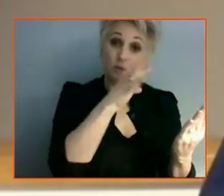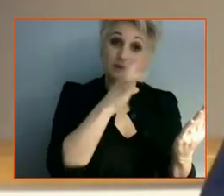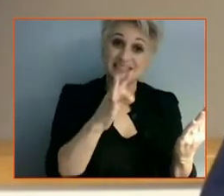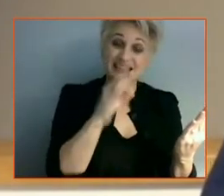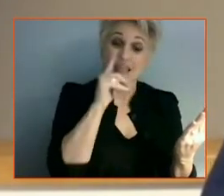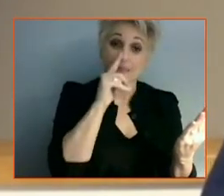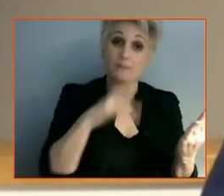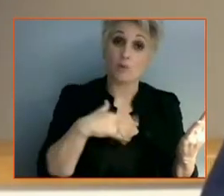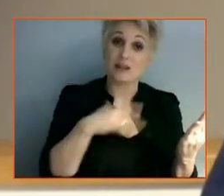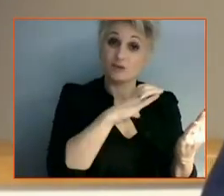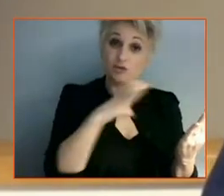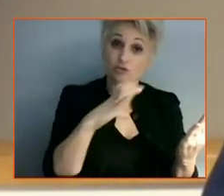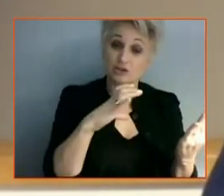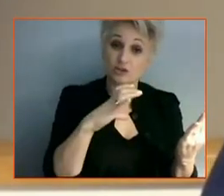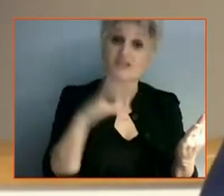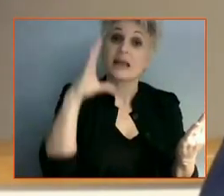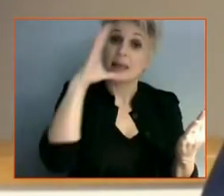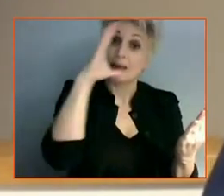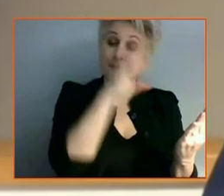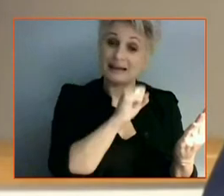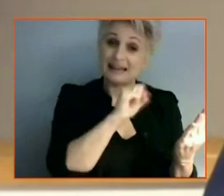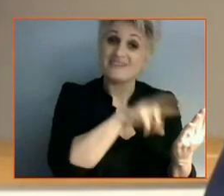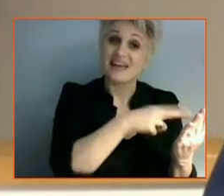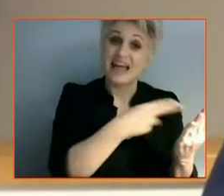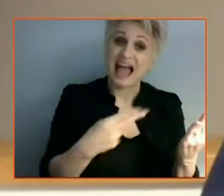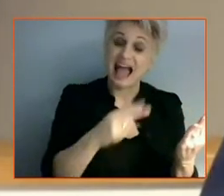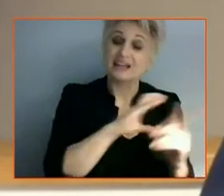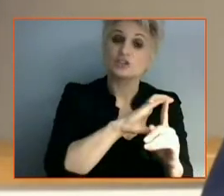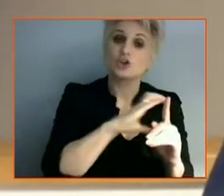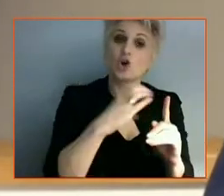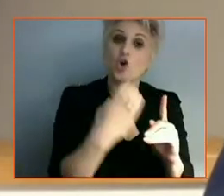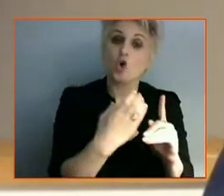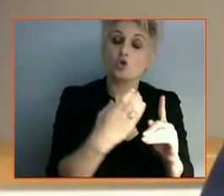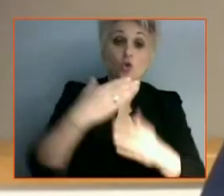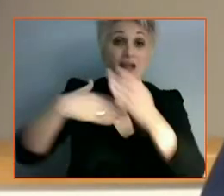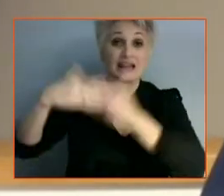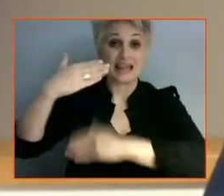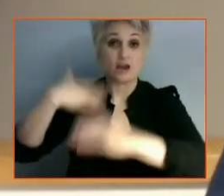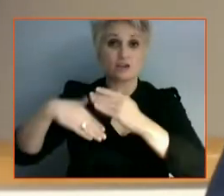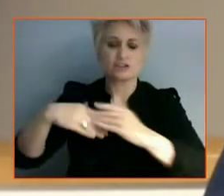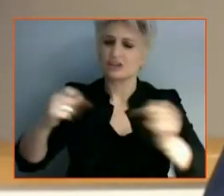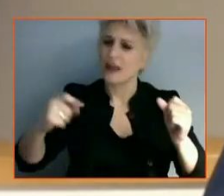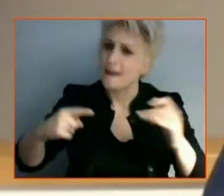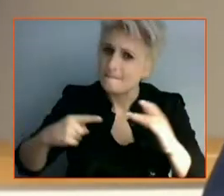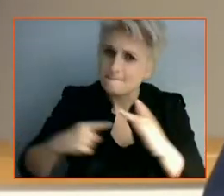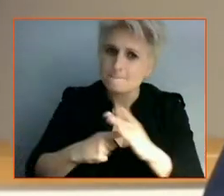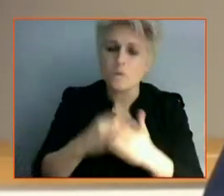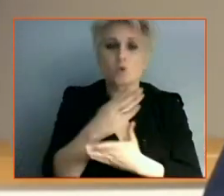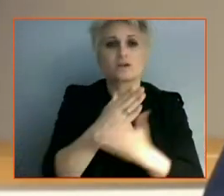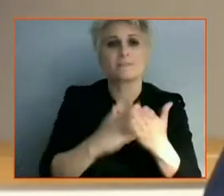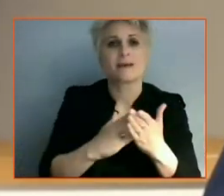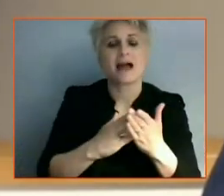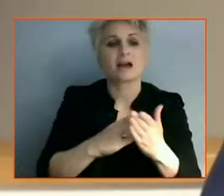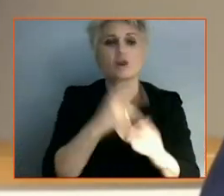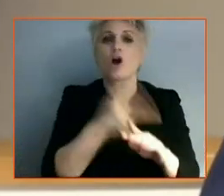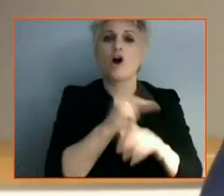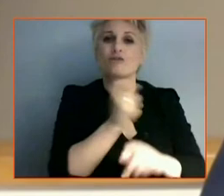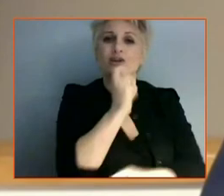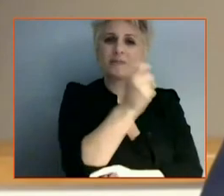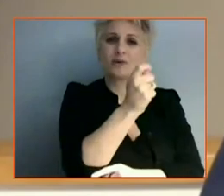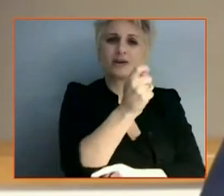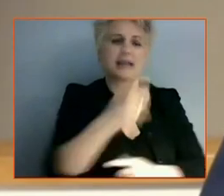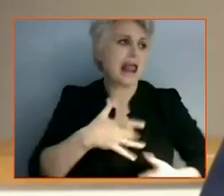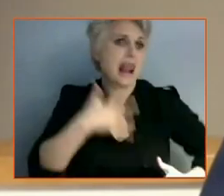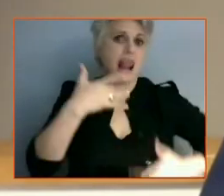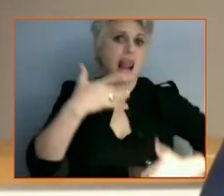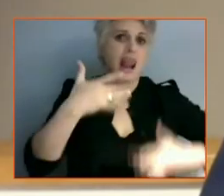Christchurch, believe that arts, culture, and heritage were a very integral component to the rebuilding of the vitality of their city. And